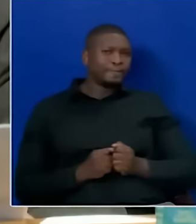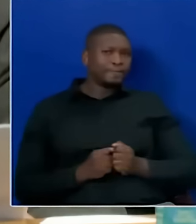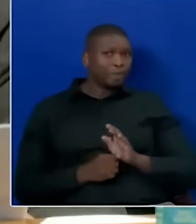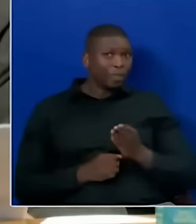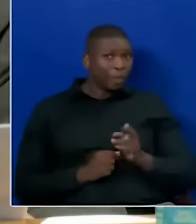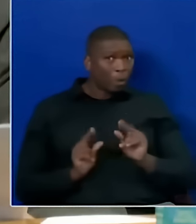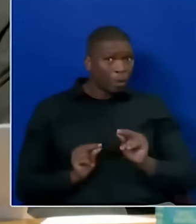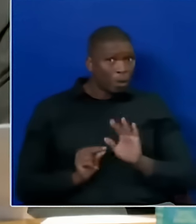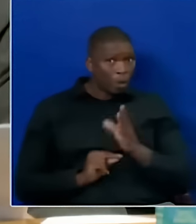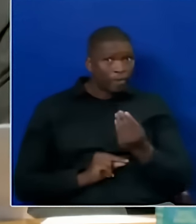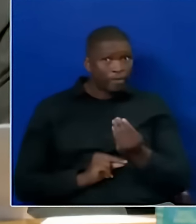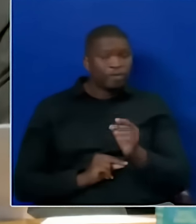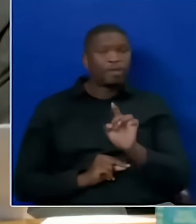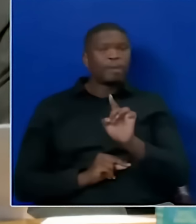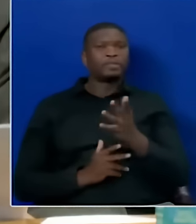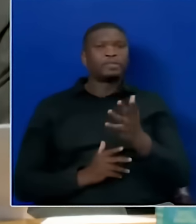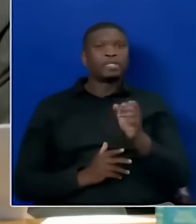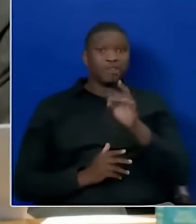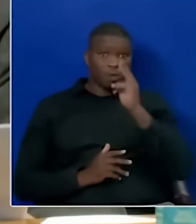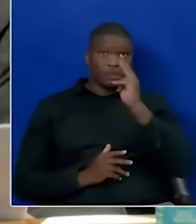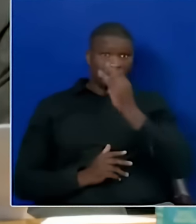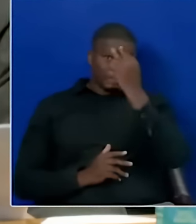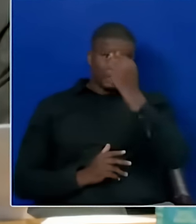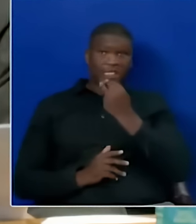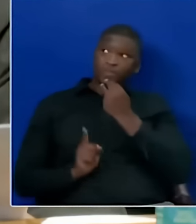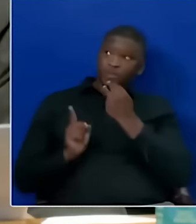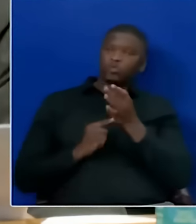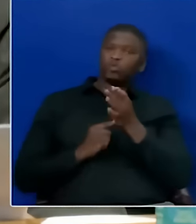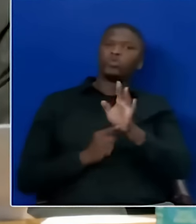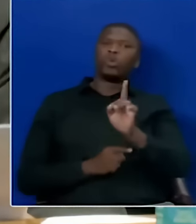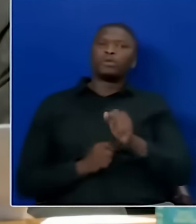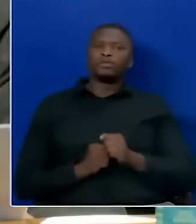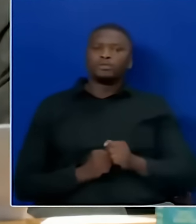But if we look at the infographic, what does it show in relation to gun 5?